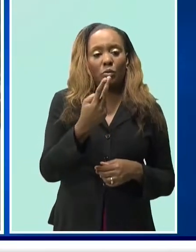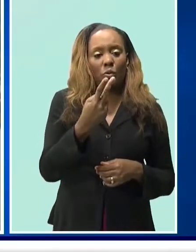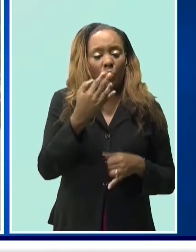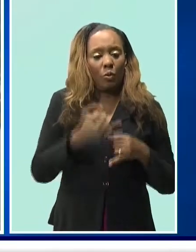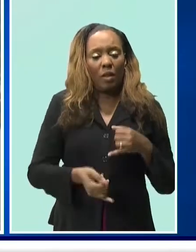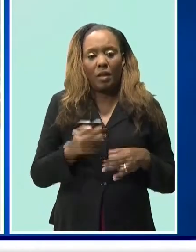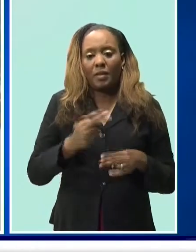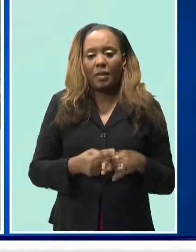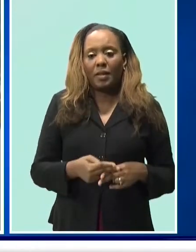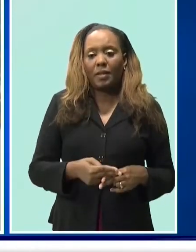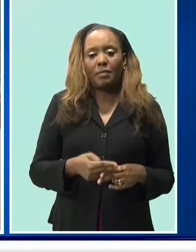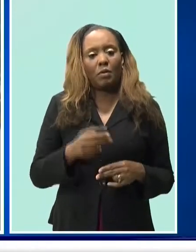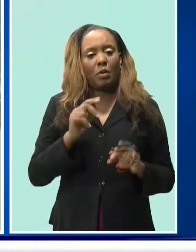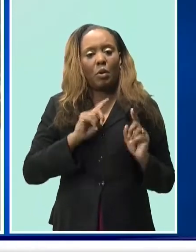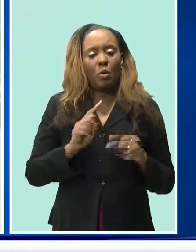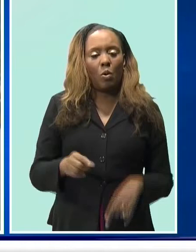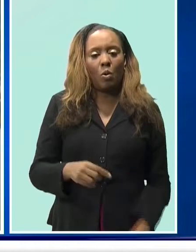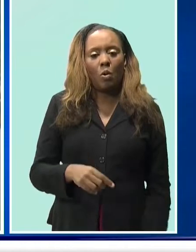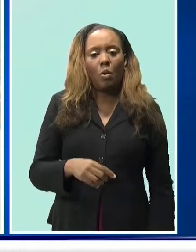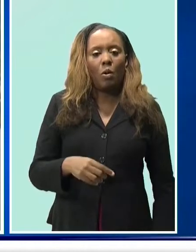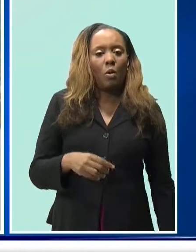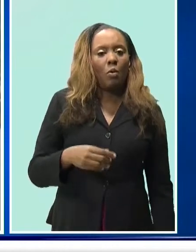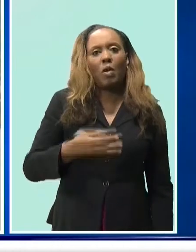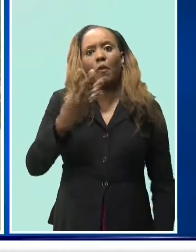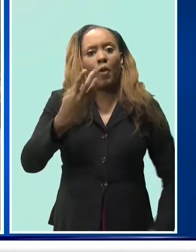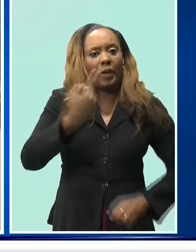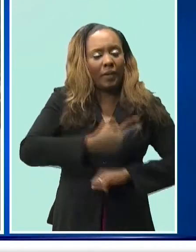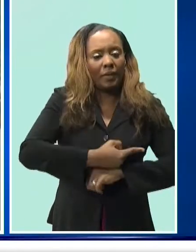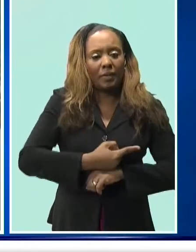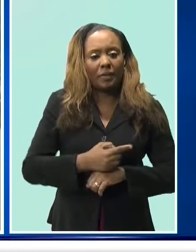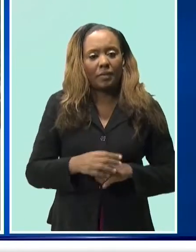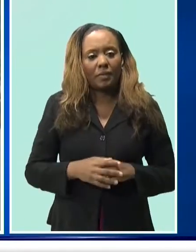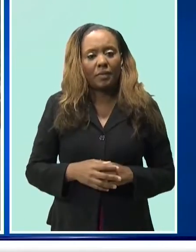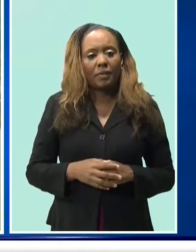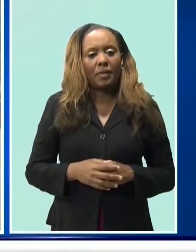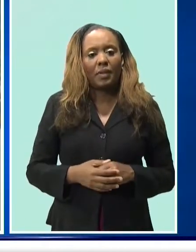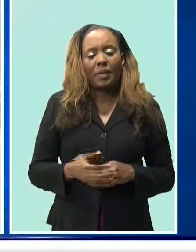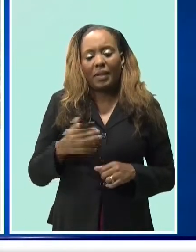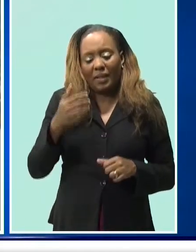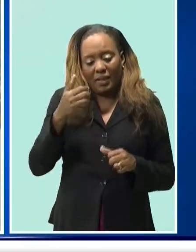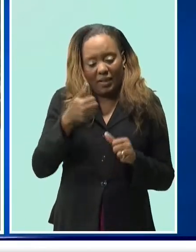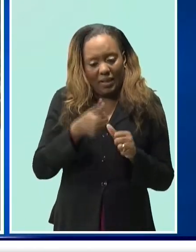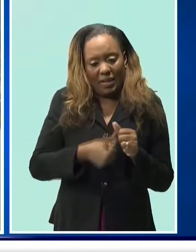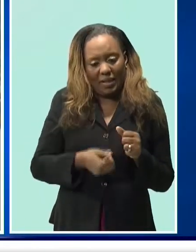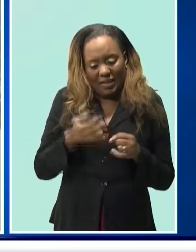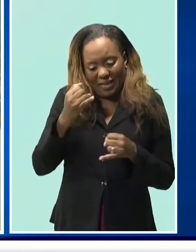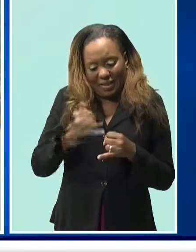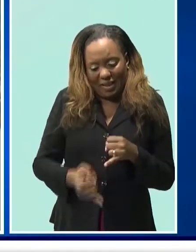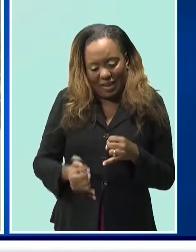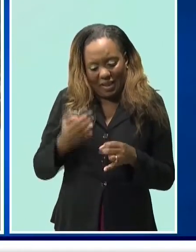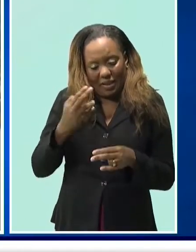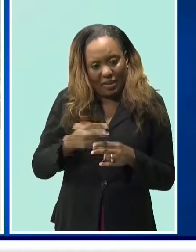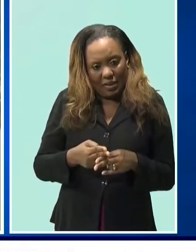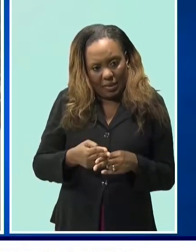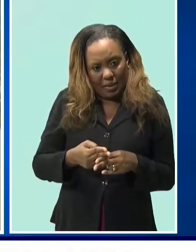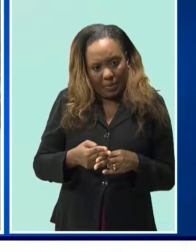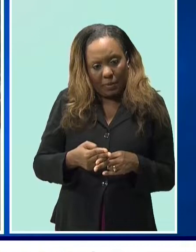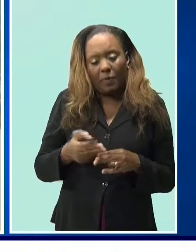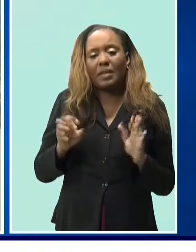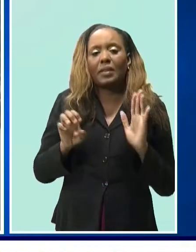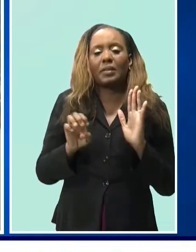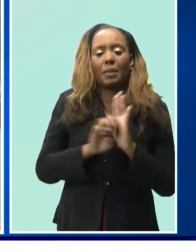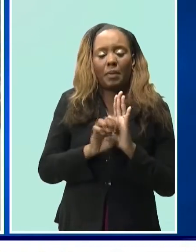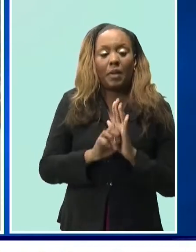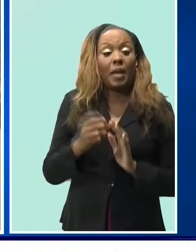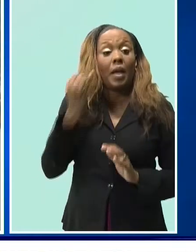speak. Each surname will have 2 days allocated to that person. So, for example,